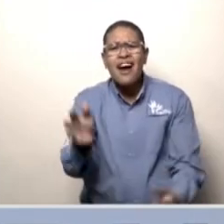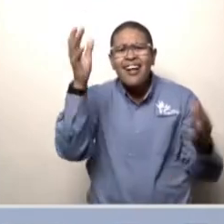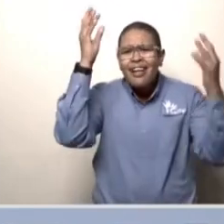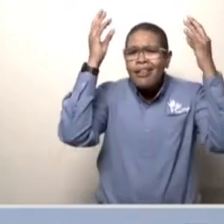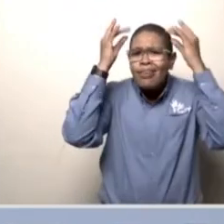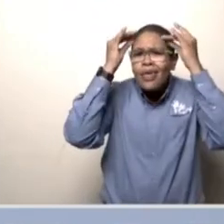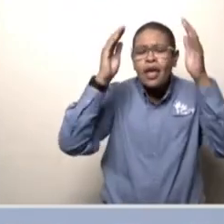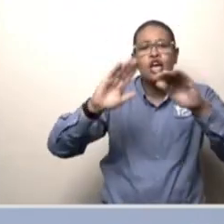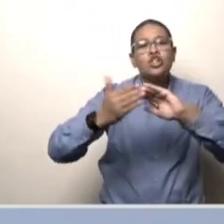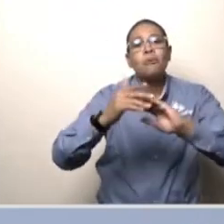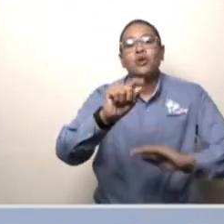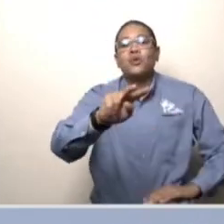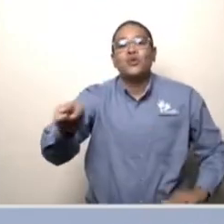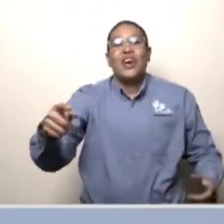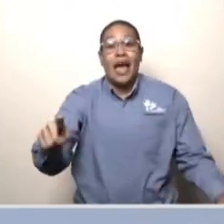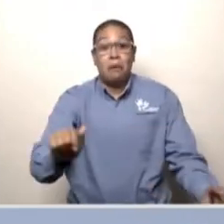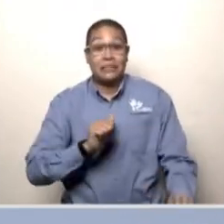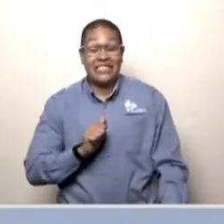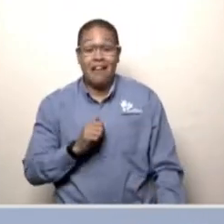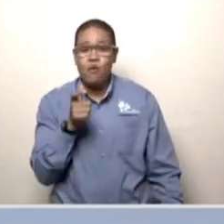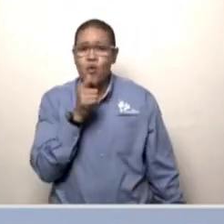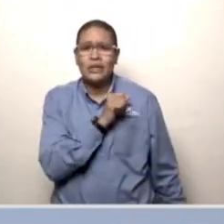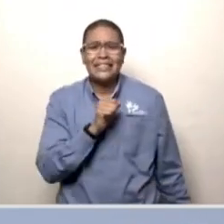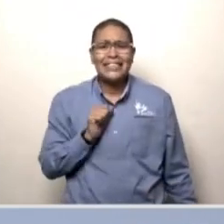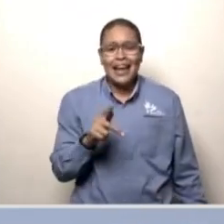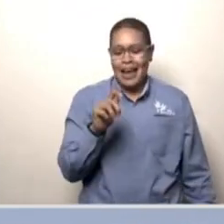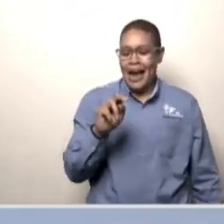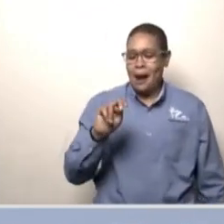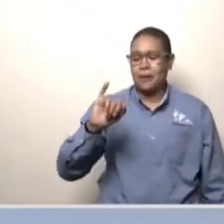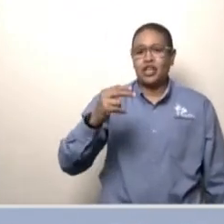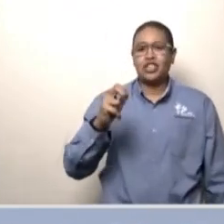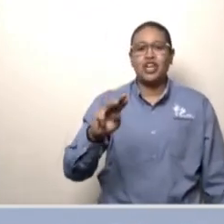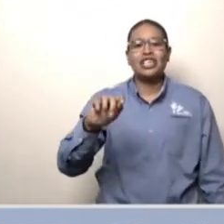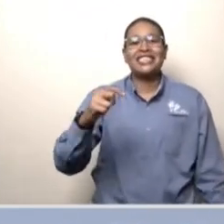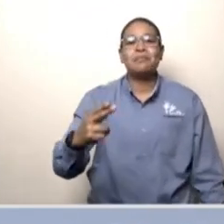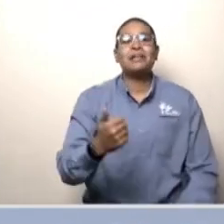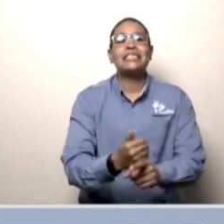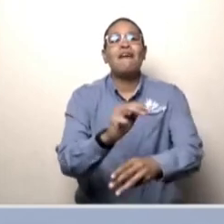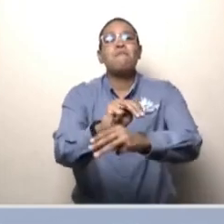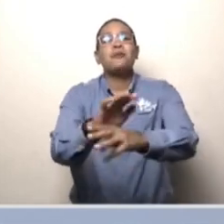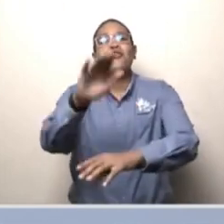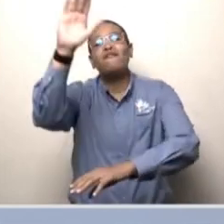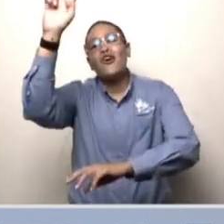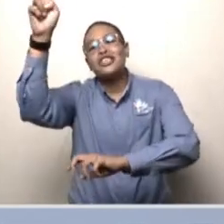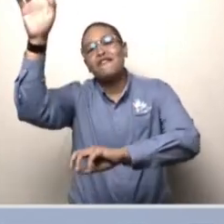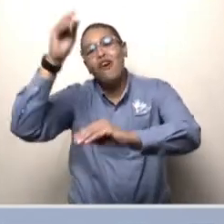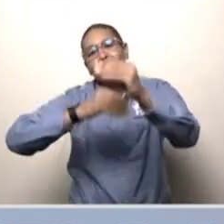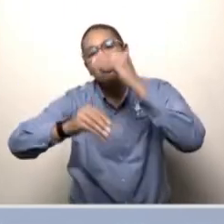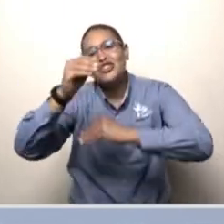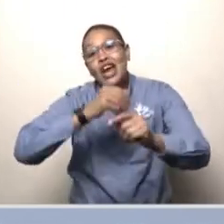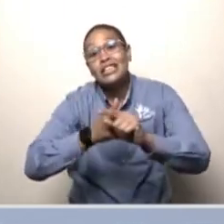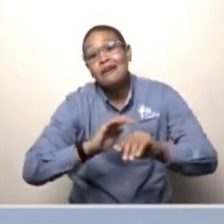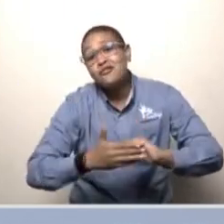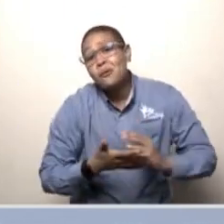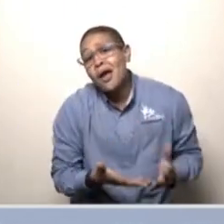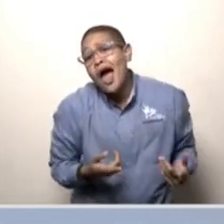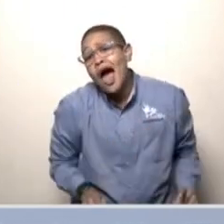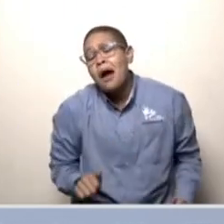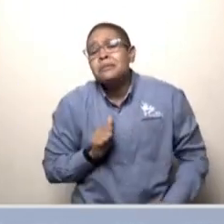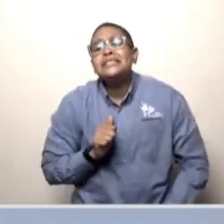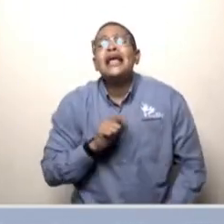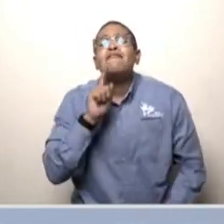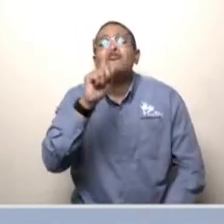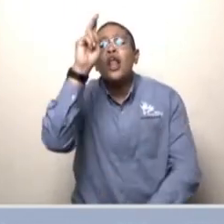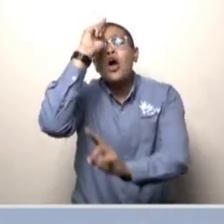Jamaica 2022. I am Senator the Honorable Kamina Johnson-Smith, Minister of Foreign Affairs and Foreign Trade of Jamaica, and I